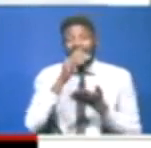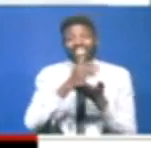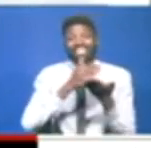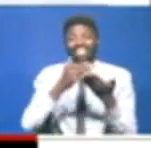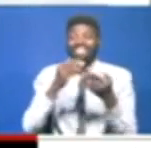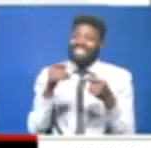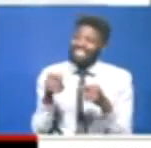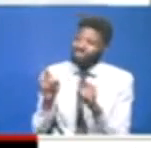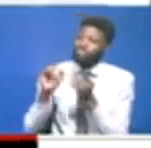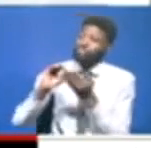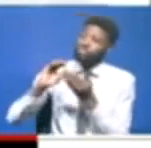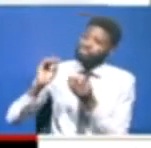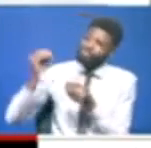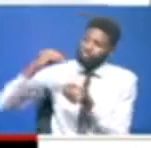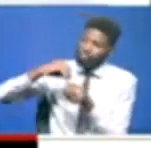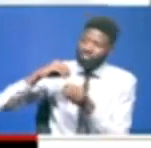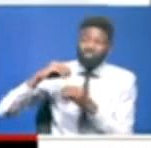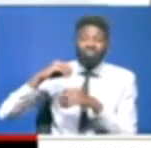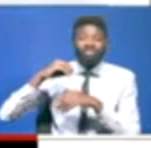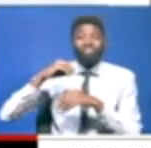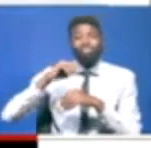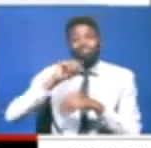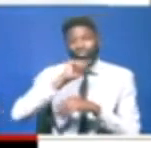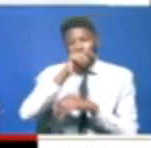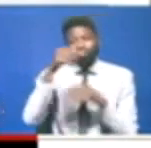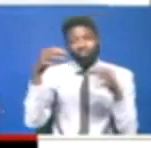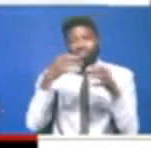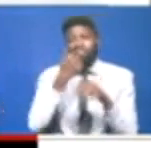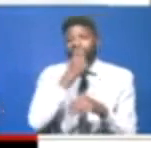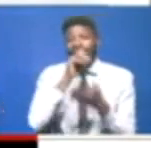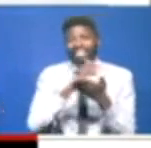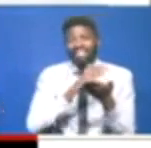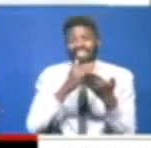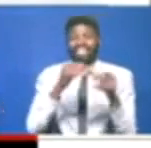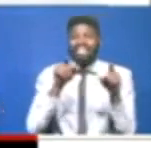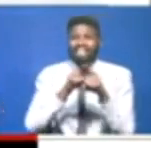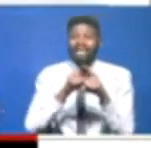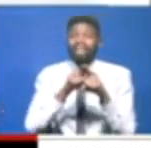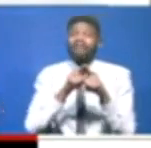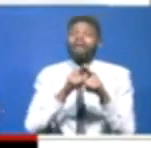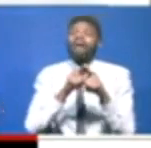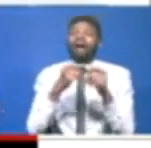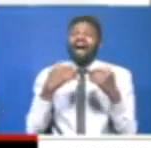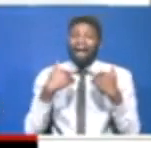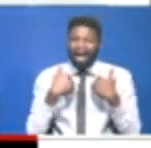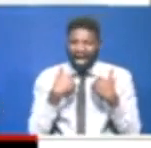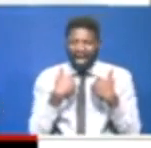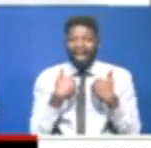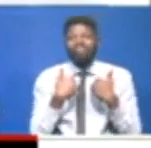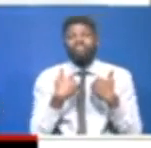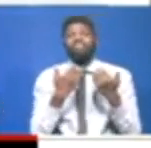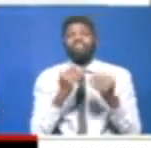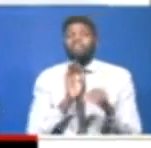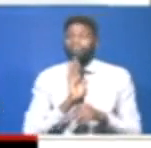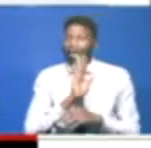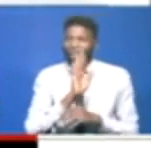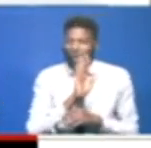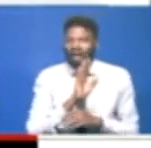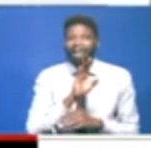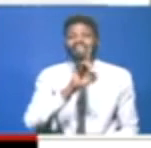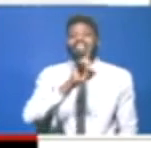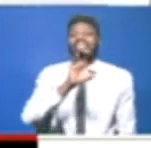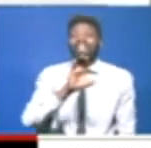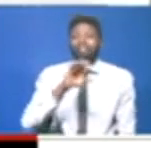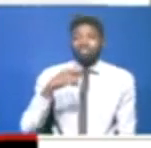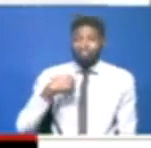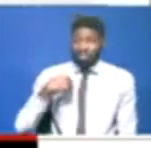And most of the private sector schemes are actually defined contribution. Meaning, as an employee, I have to monitor my statements.